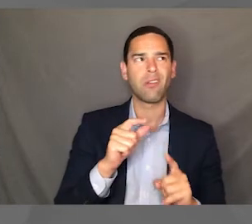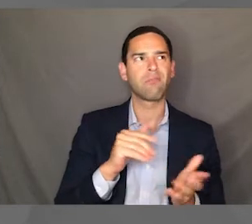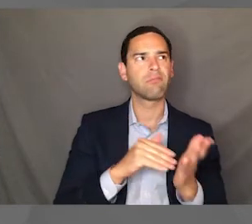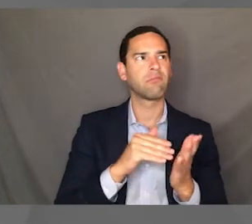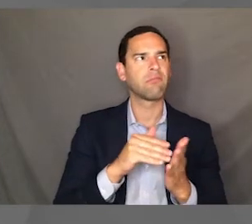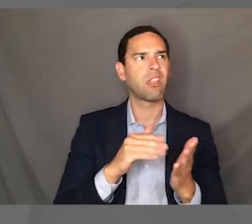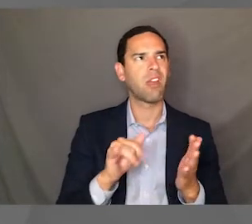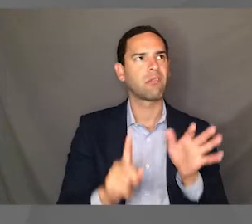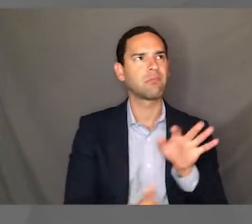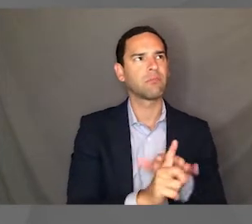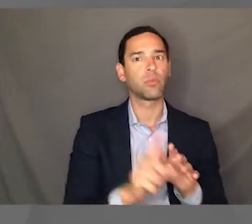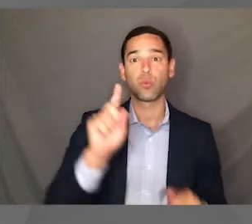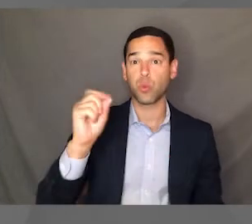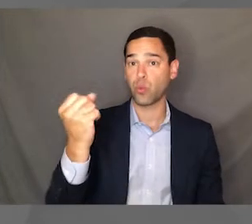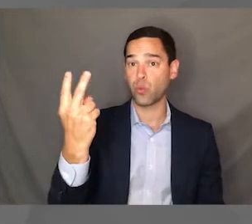2012,